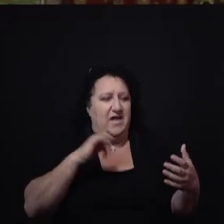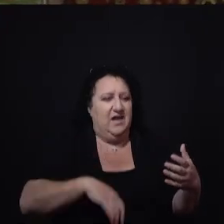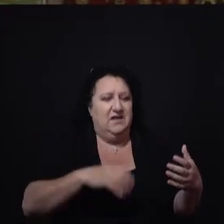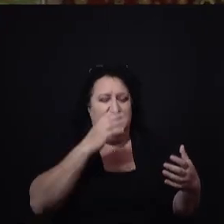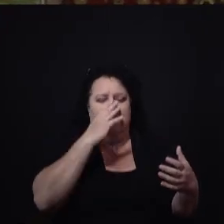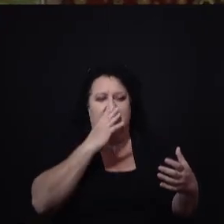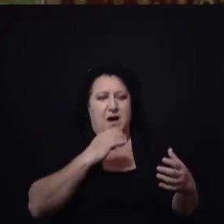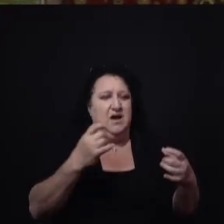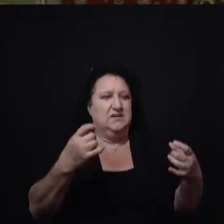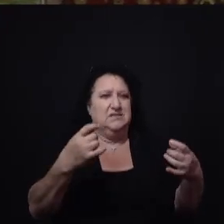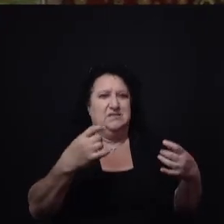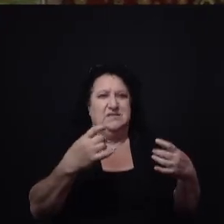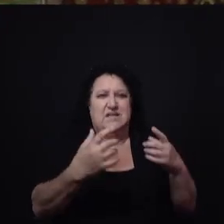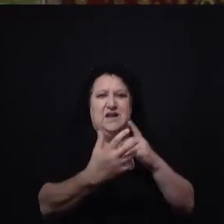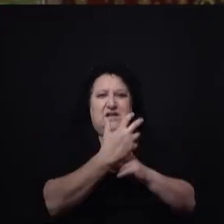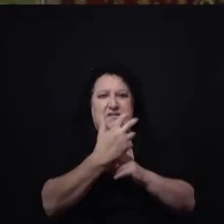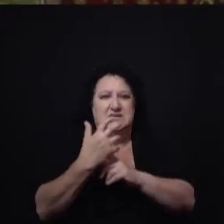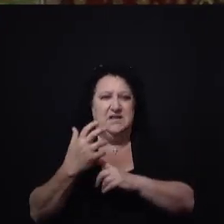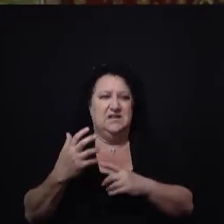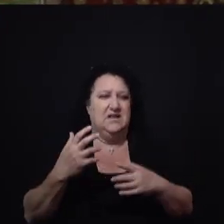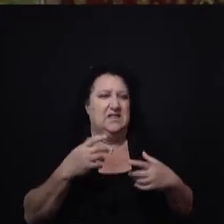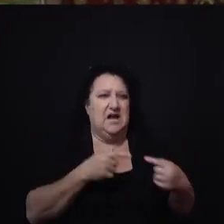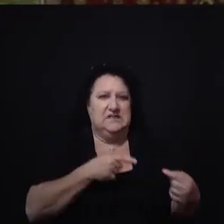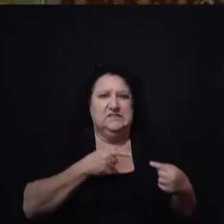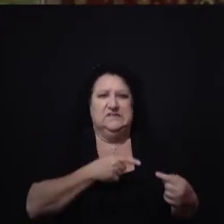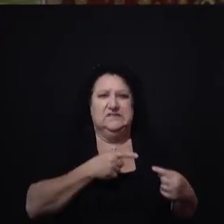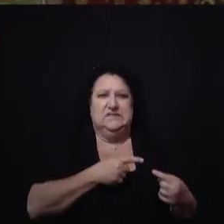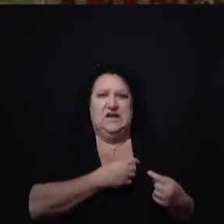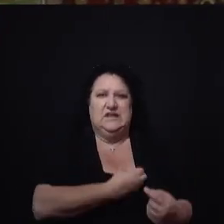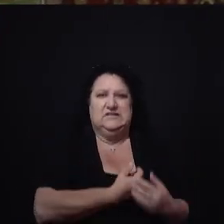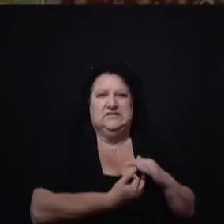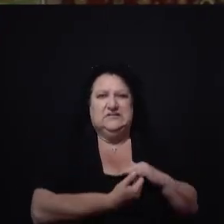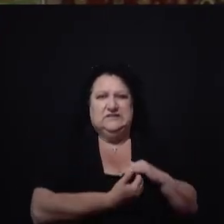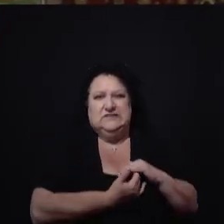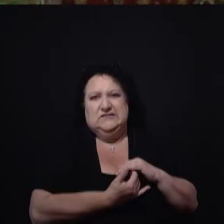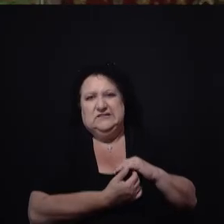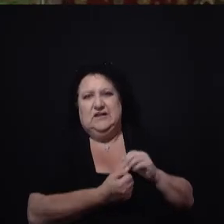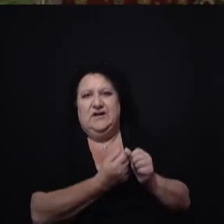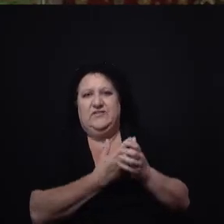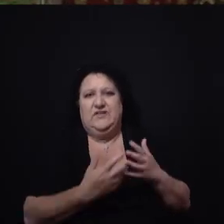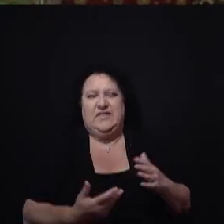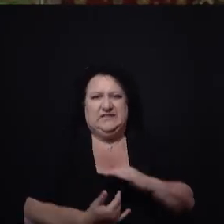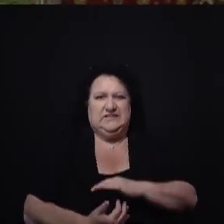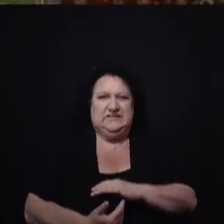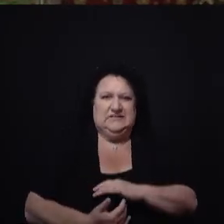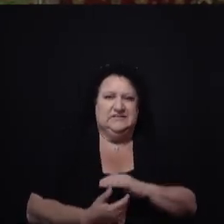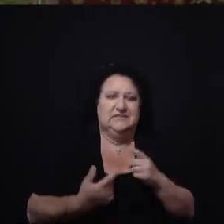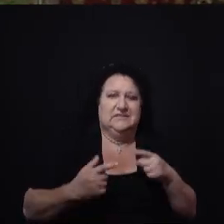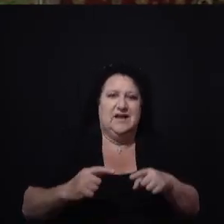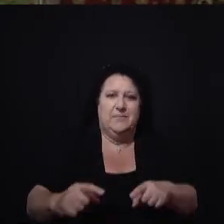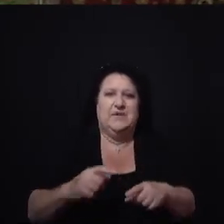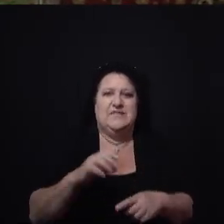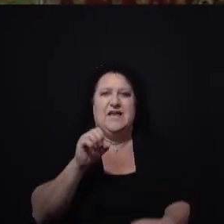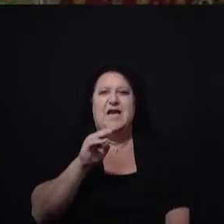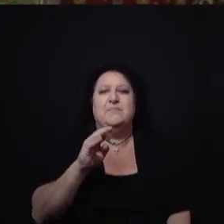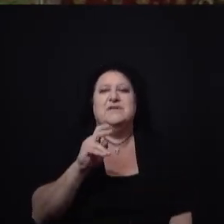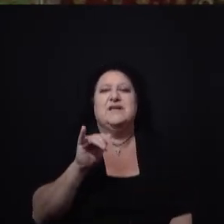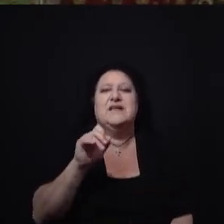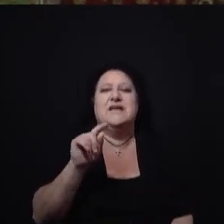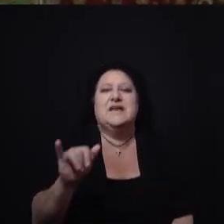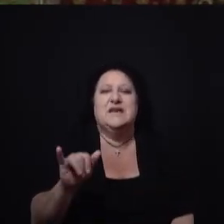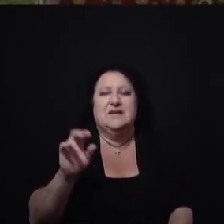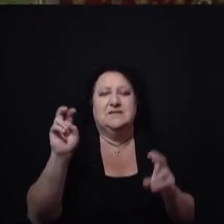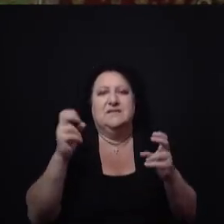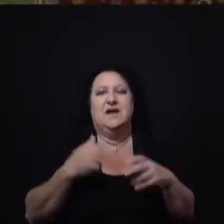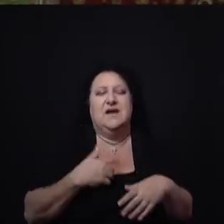between Jew and Gentile. And he took that hostility, that enmity, as we call it, which is another word for how you feel about